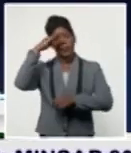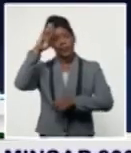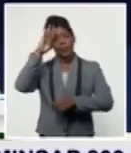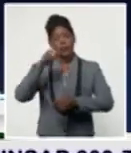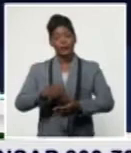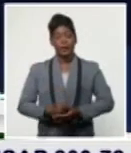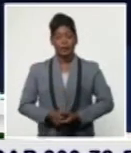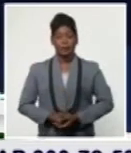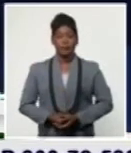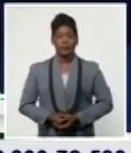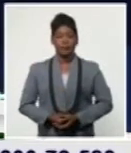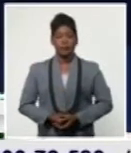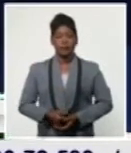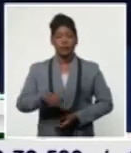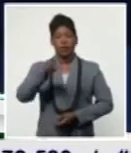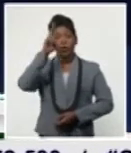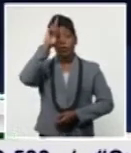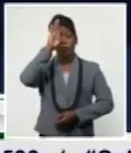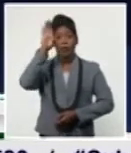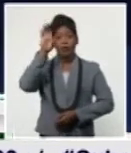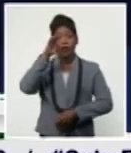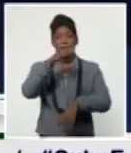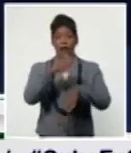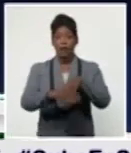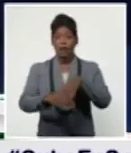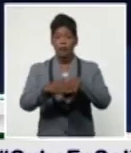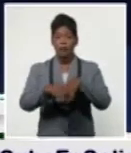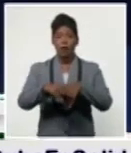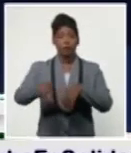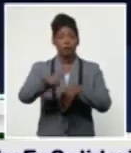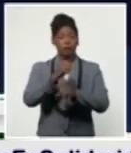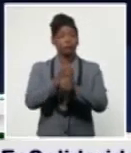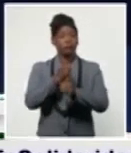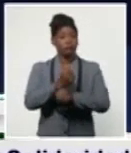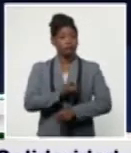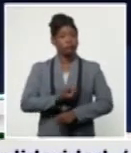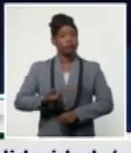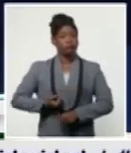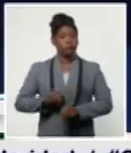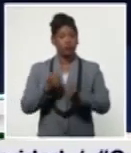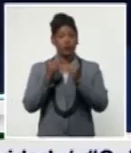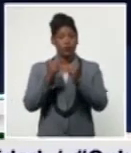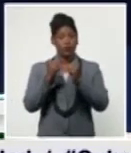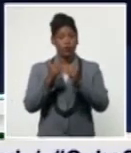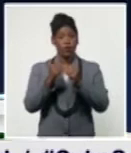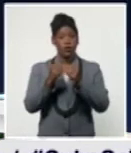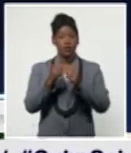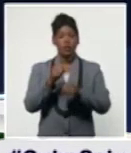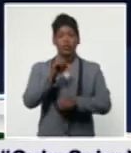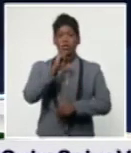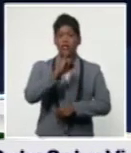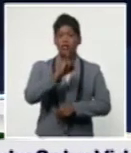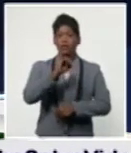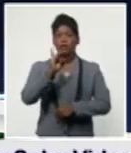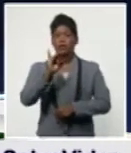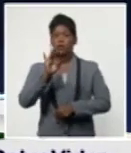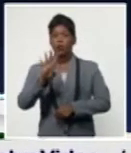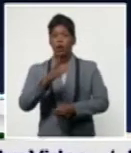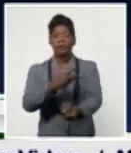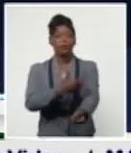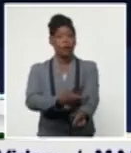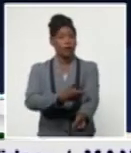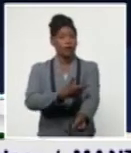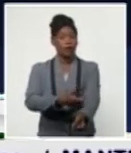country. In the brother Ameijeira's hospital laboratory, they worked very hard and they